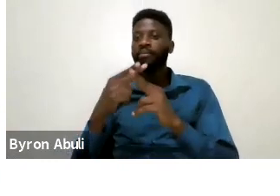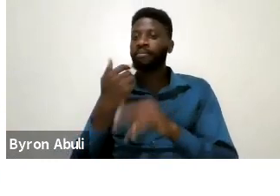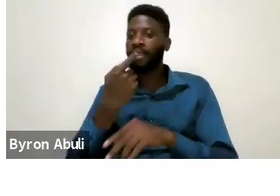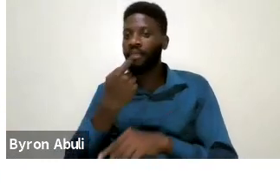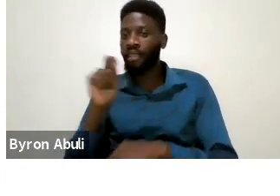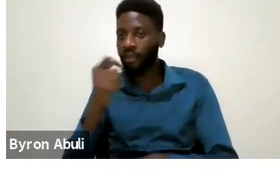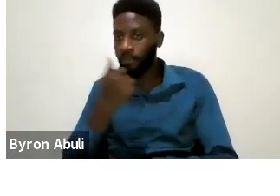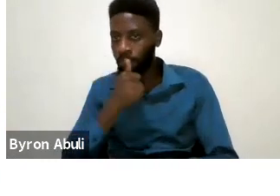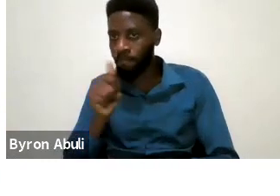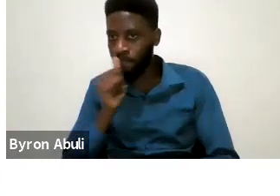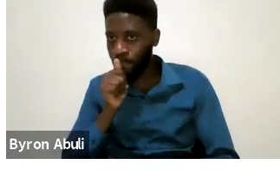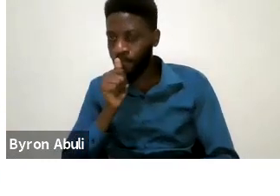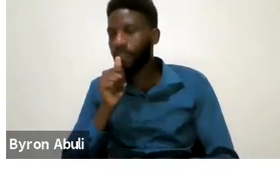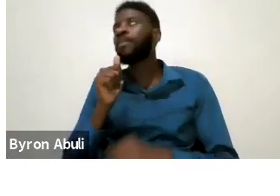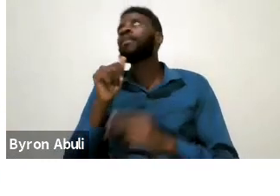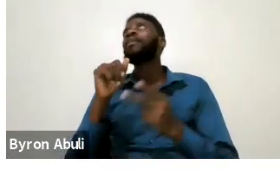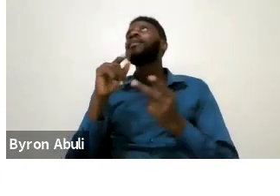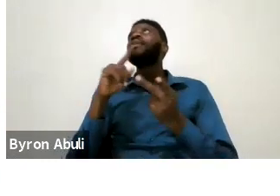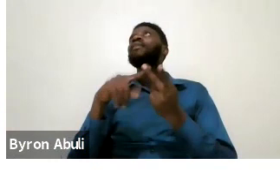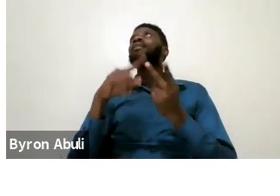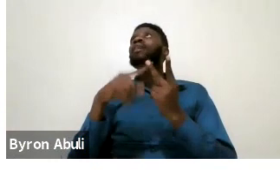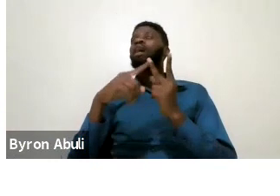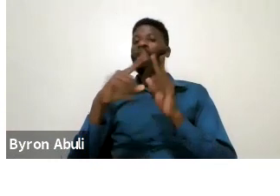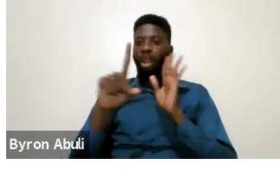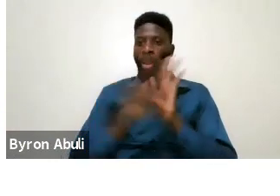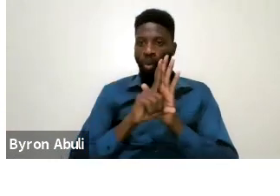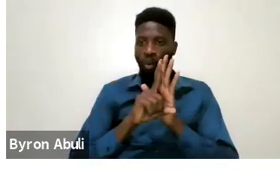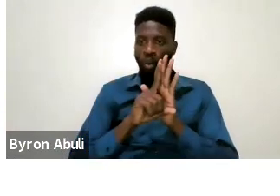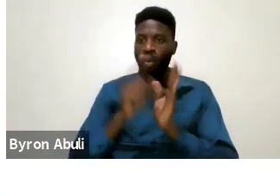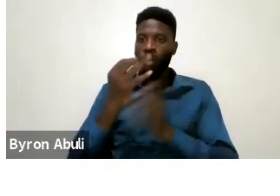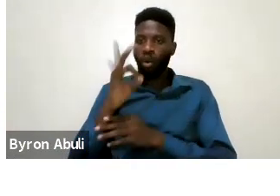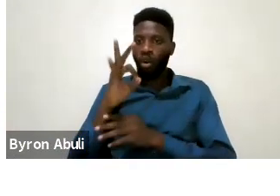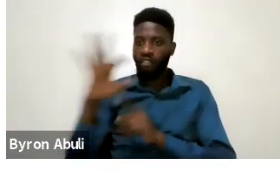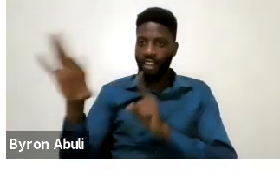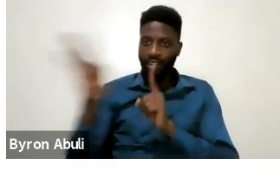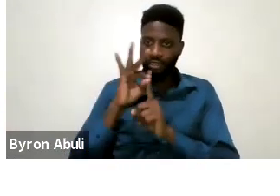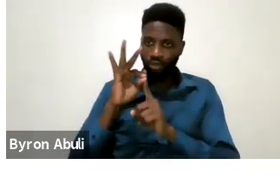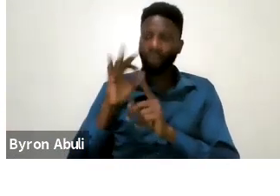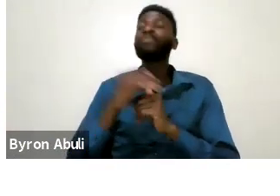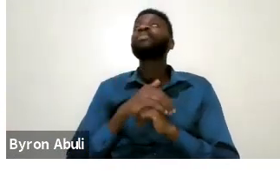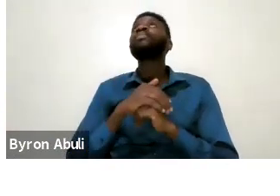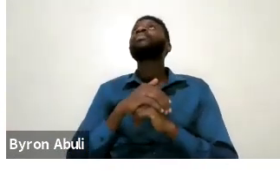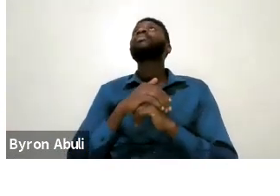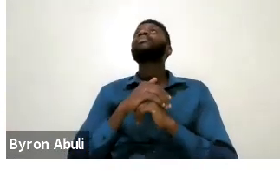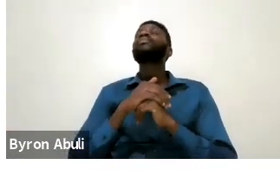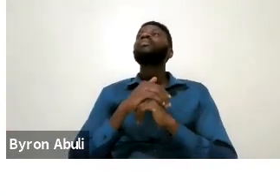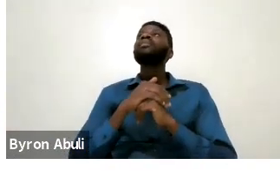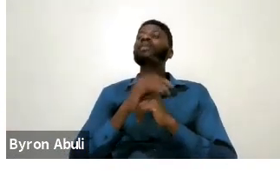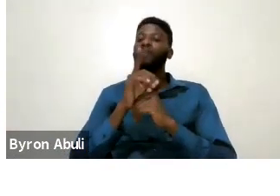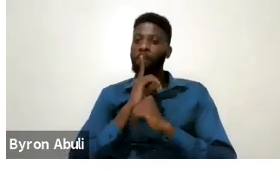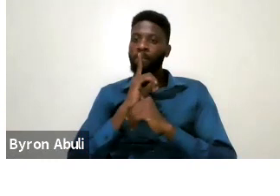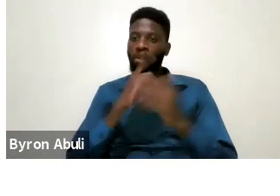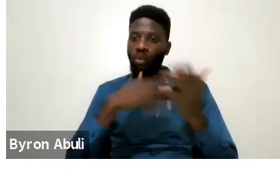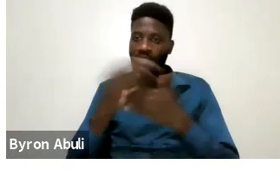called the Law of Attraction. And basically, what it says is that whatever you